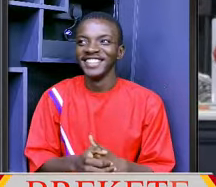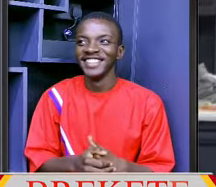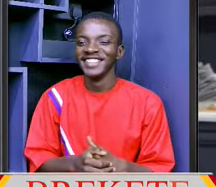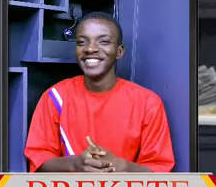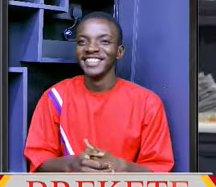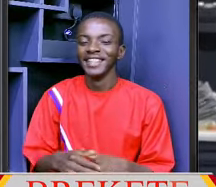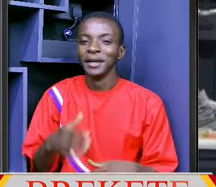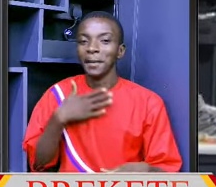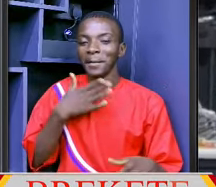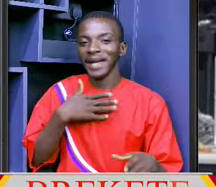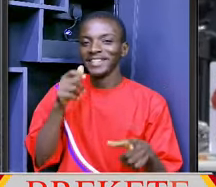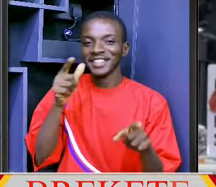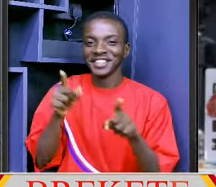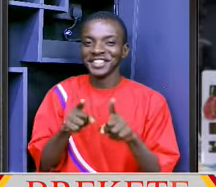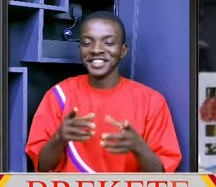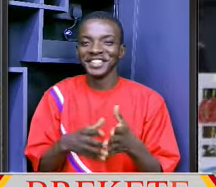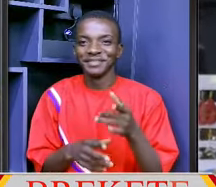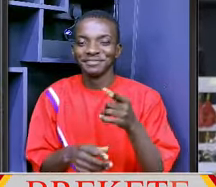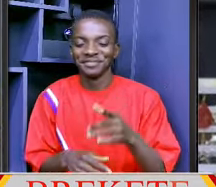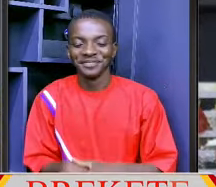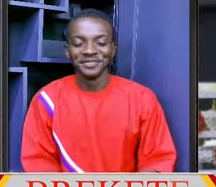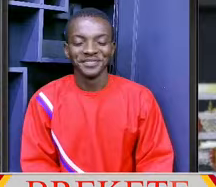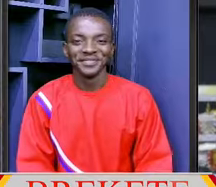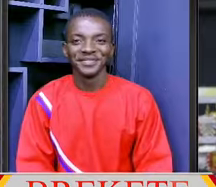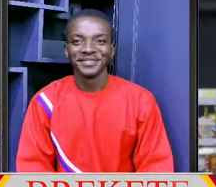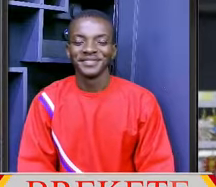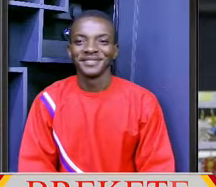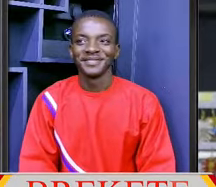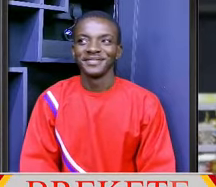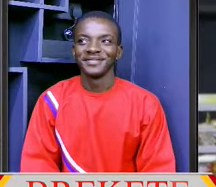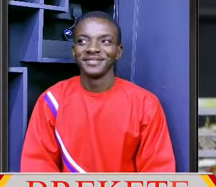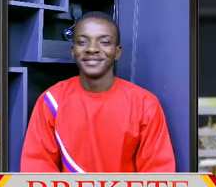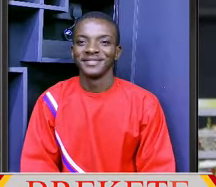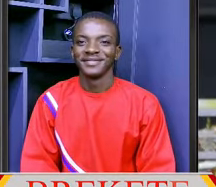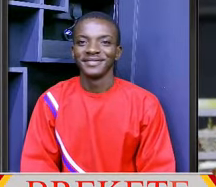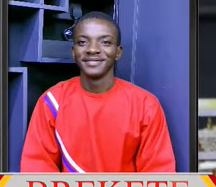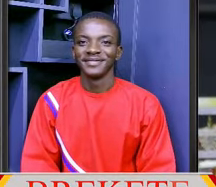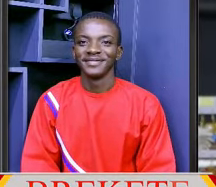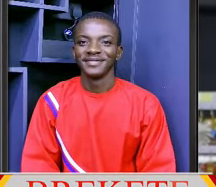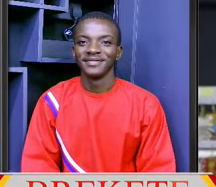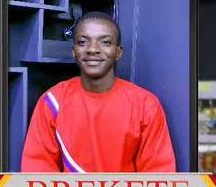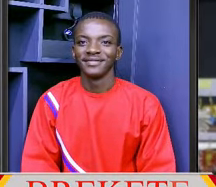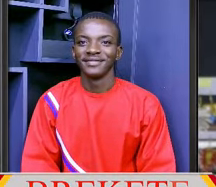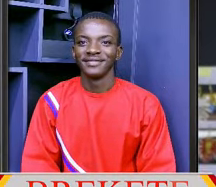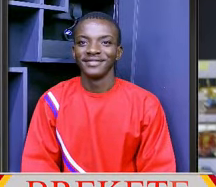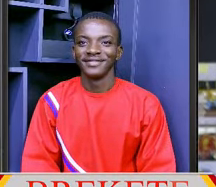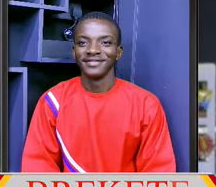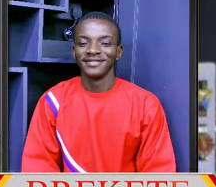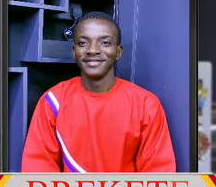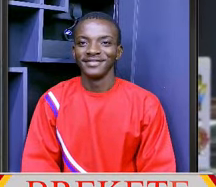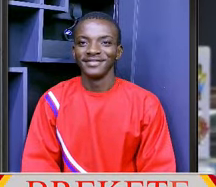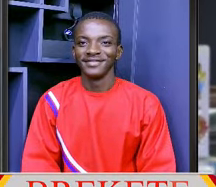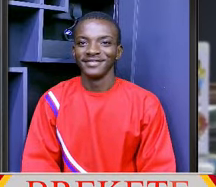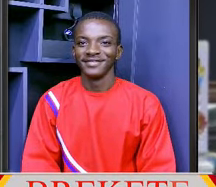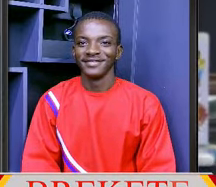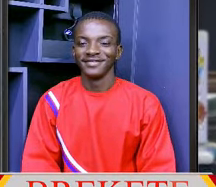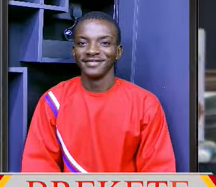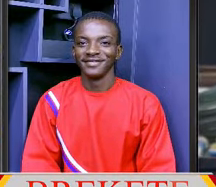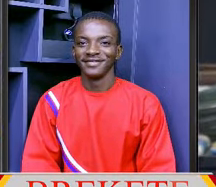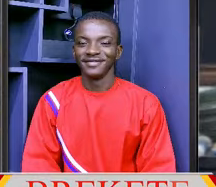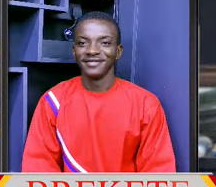Now, my sister. Thank you, sir. I'm happy today. I am very, very happy. I'm